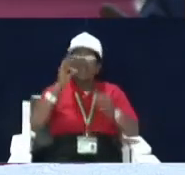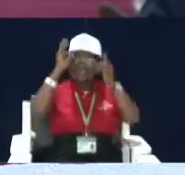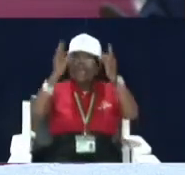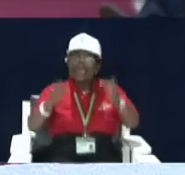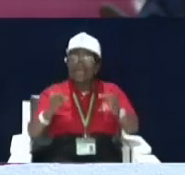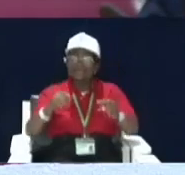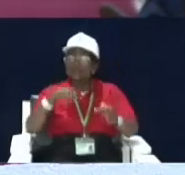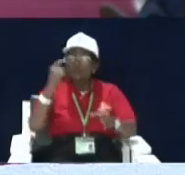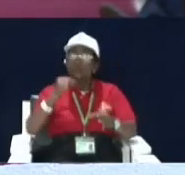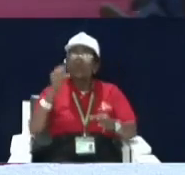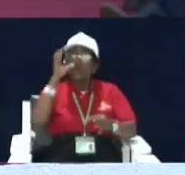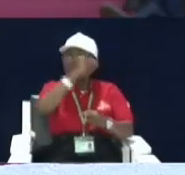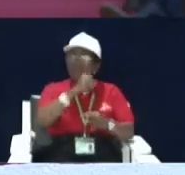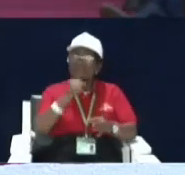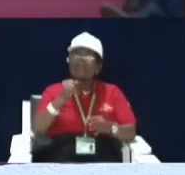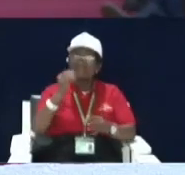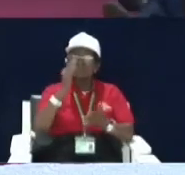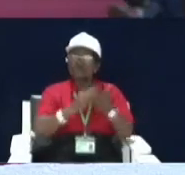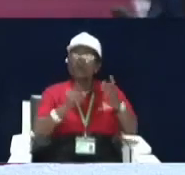the opponent won.